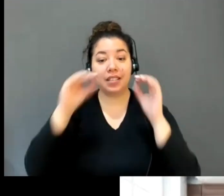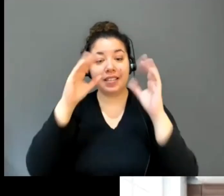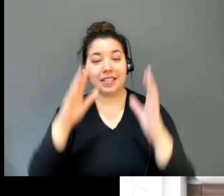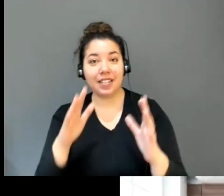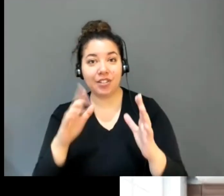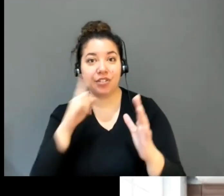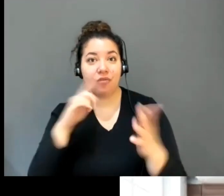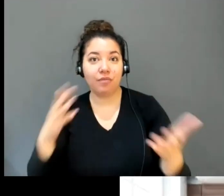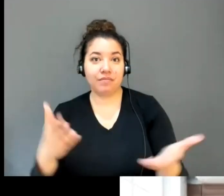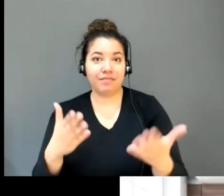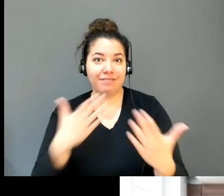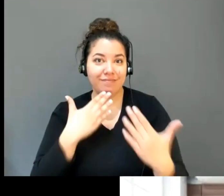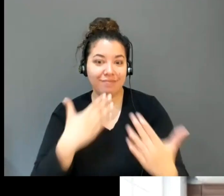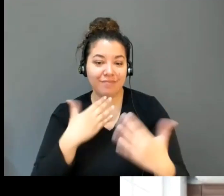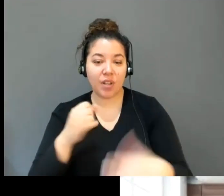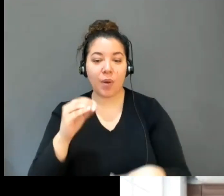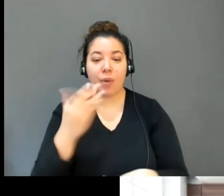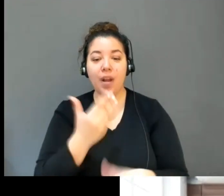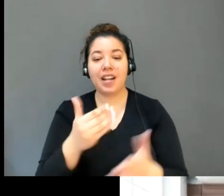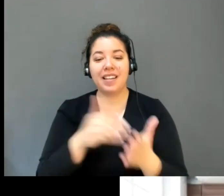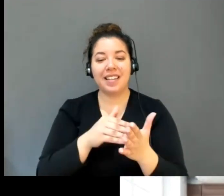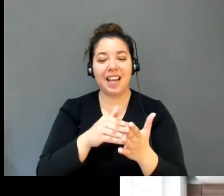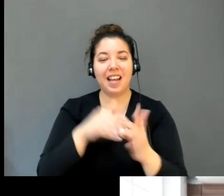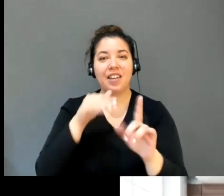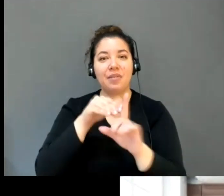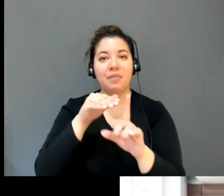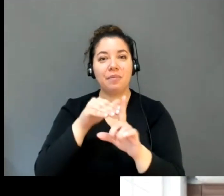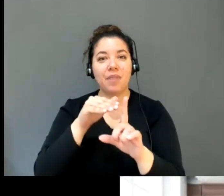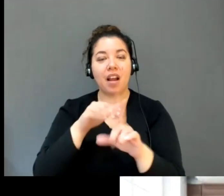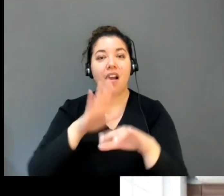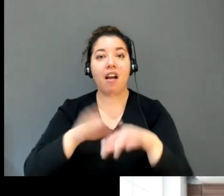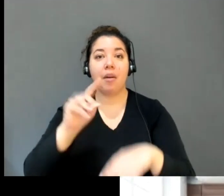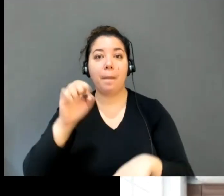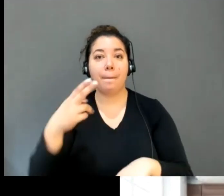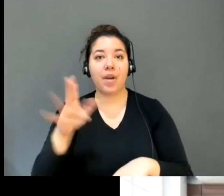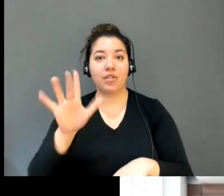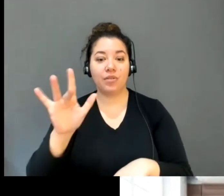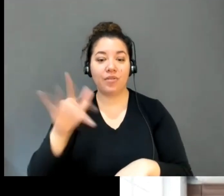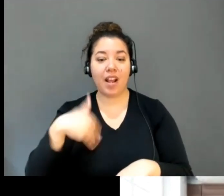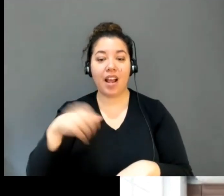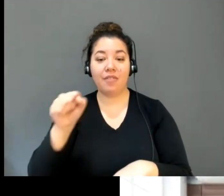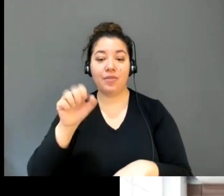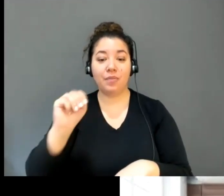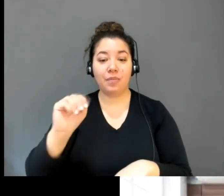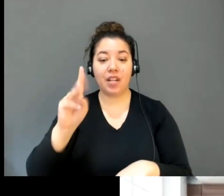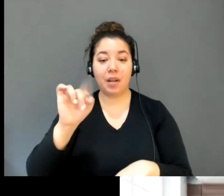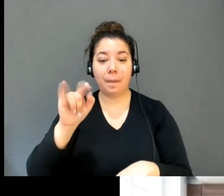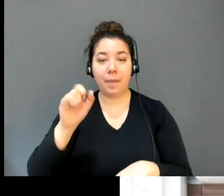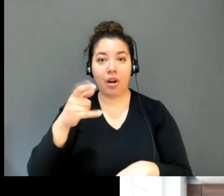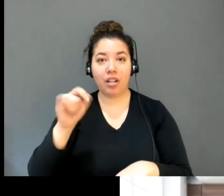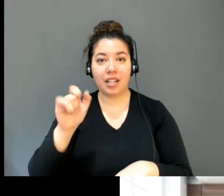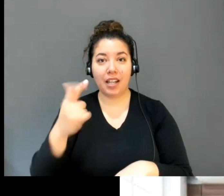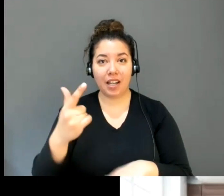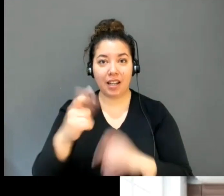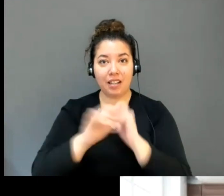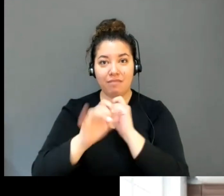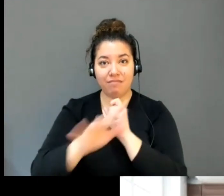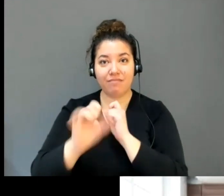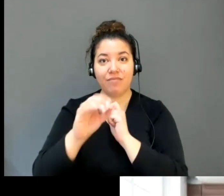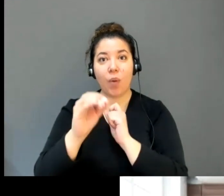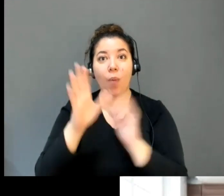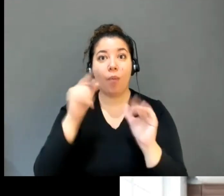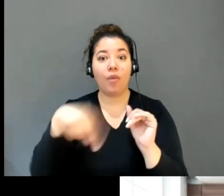And again, a reminder that on the 25th of March, we're doing social media marketing. I hope you'll all join us